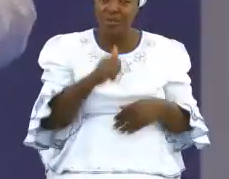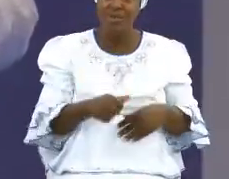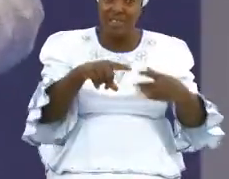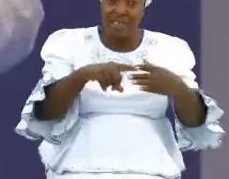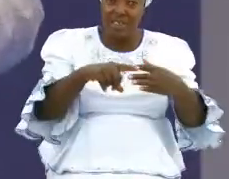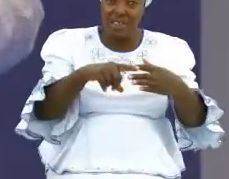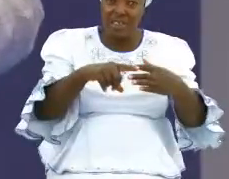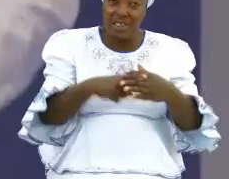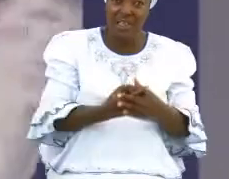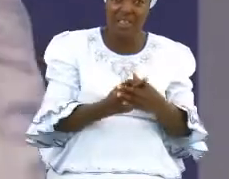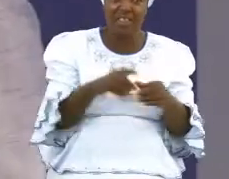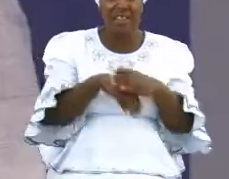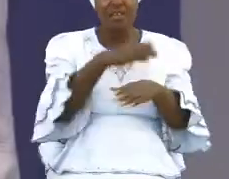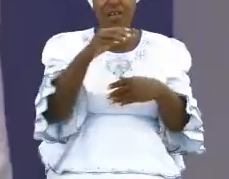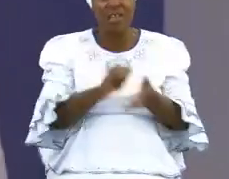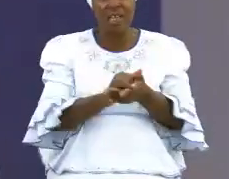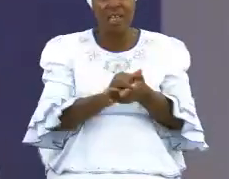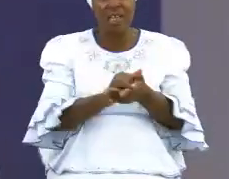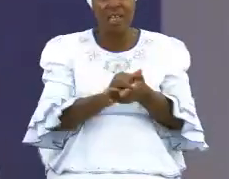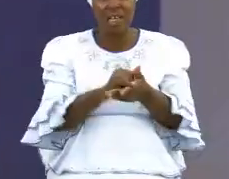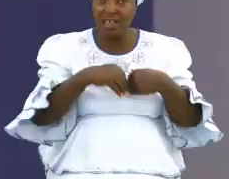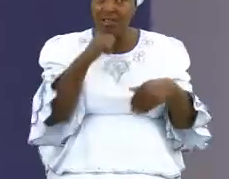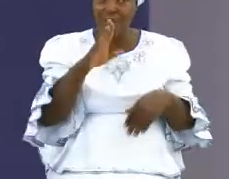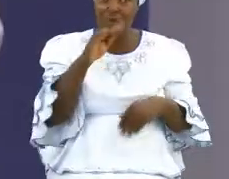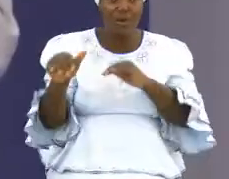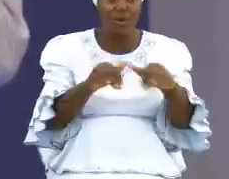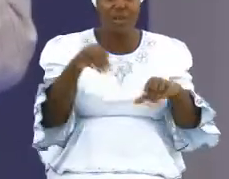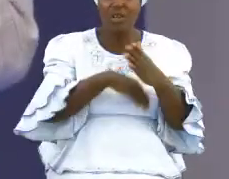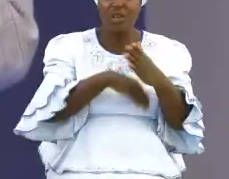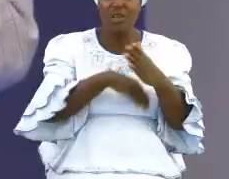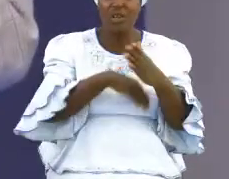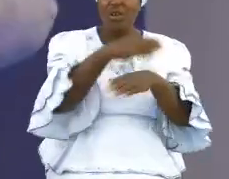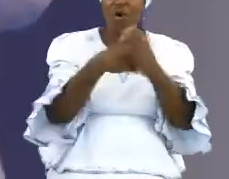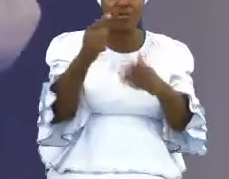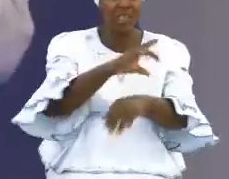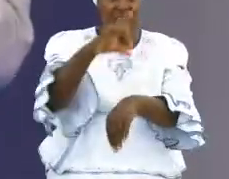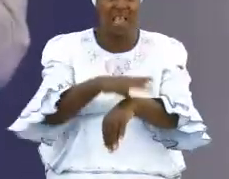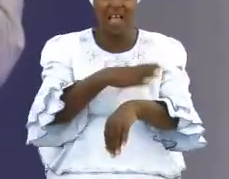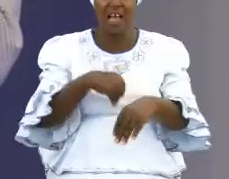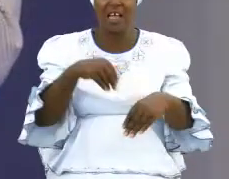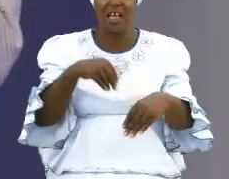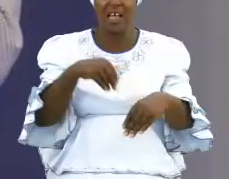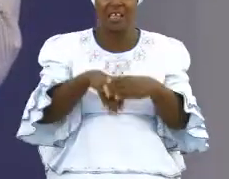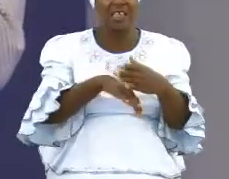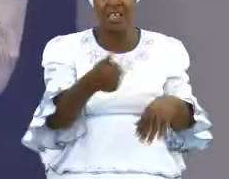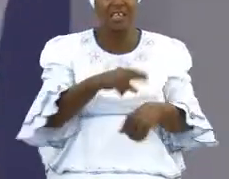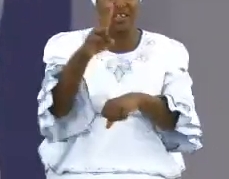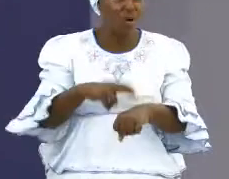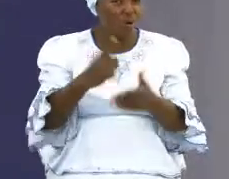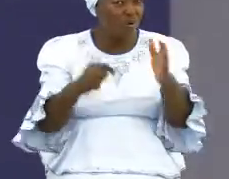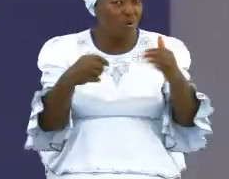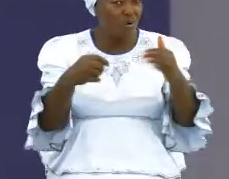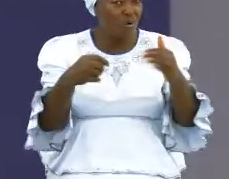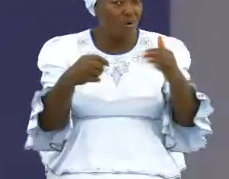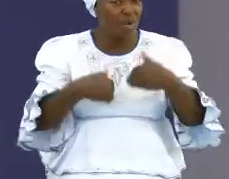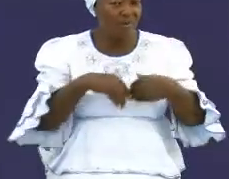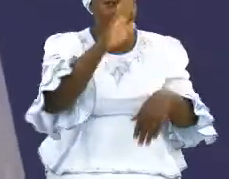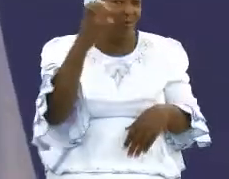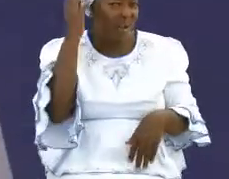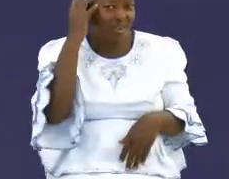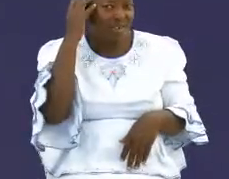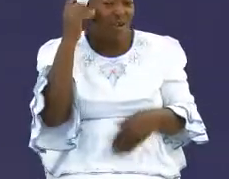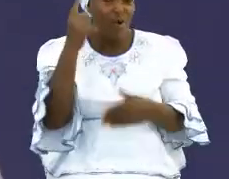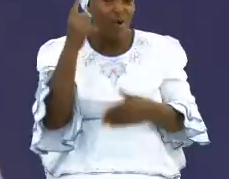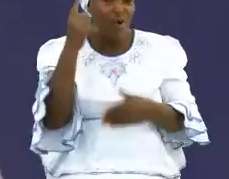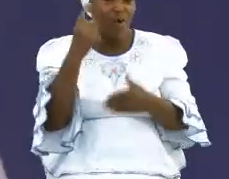the earth and in any nation. What you've never heard of, what you've never